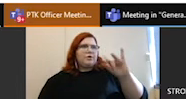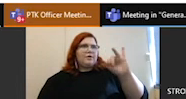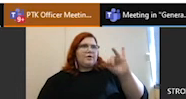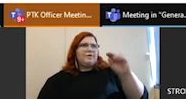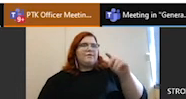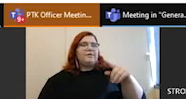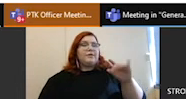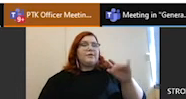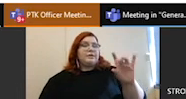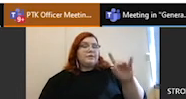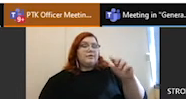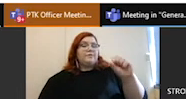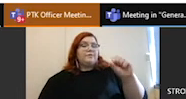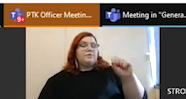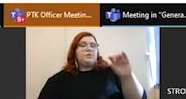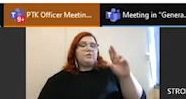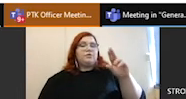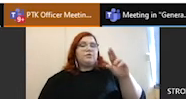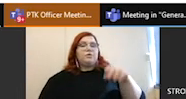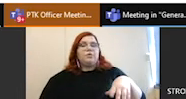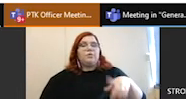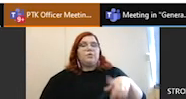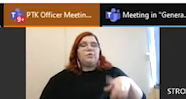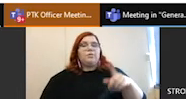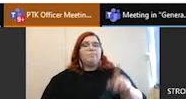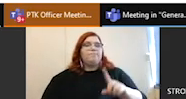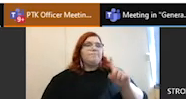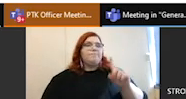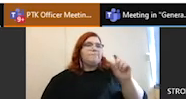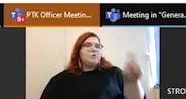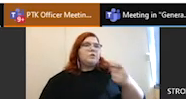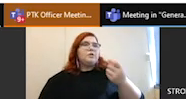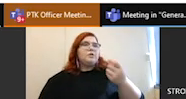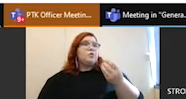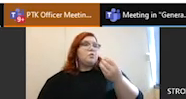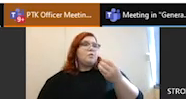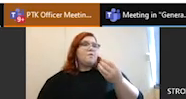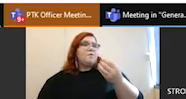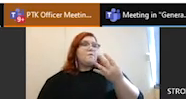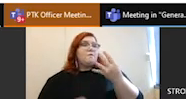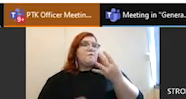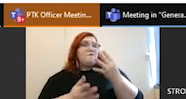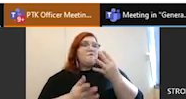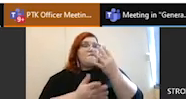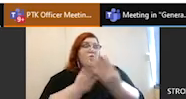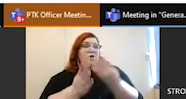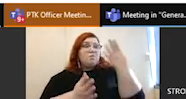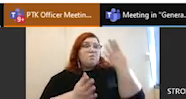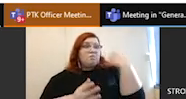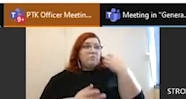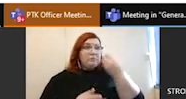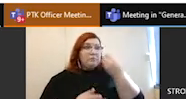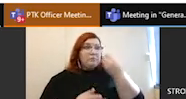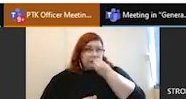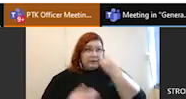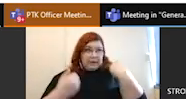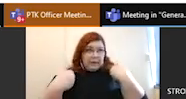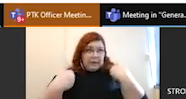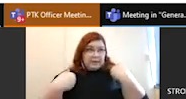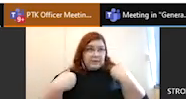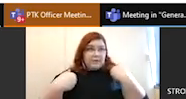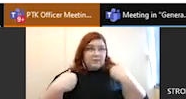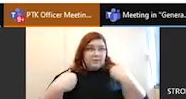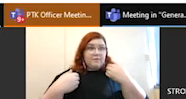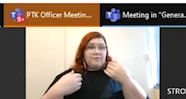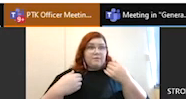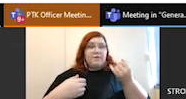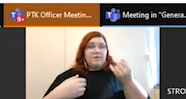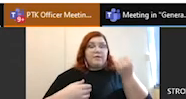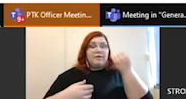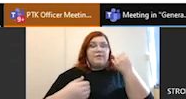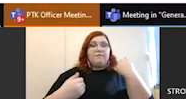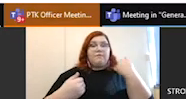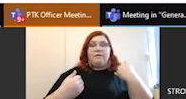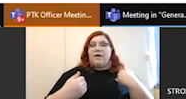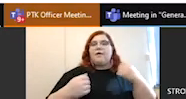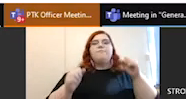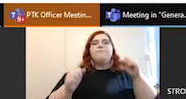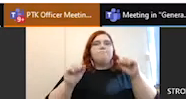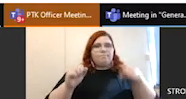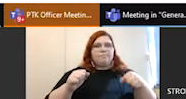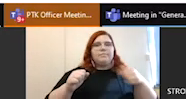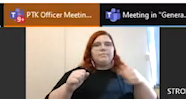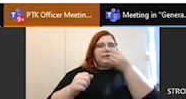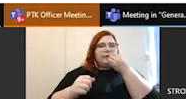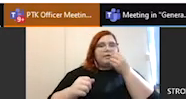in the last 4 hours? If you've eaten or could use a snack or no, then the system will give you some active feedback. So I could use a